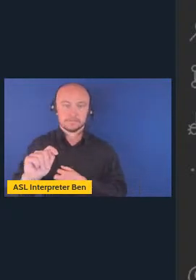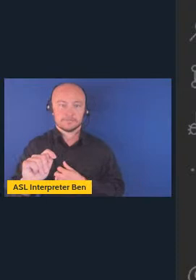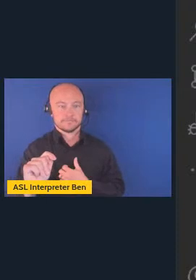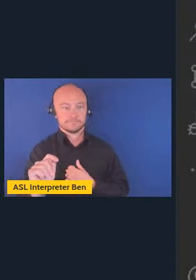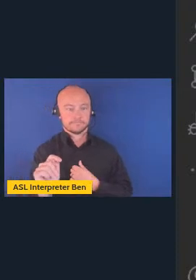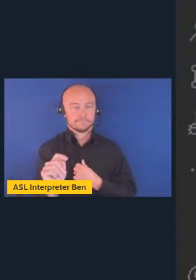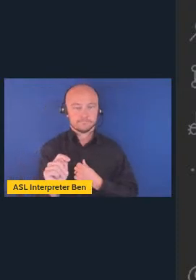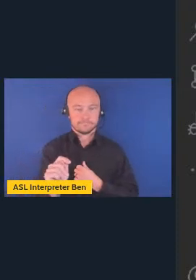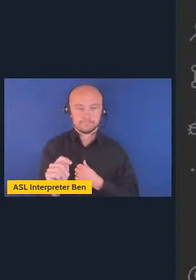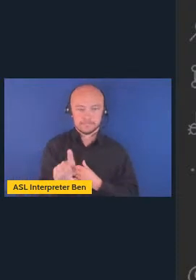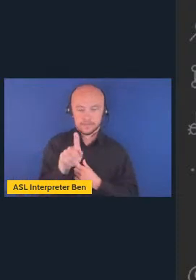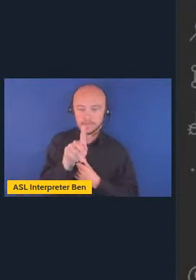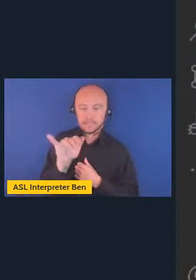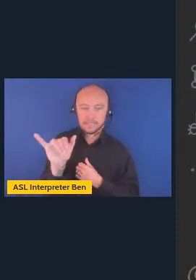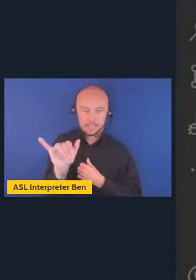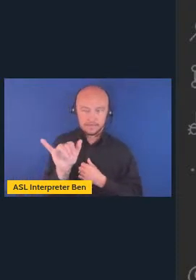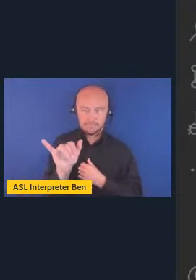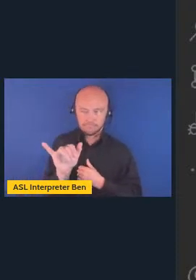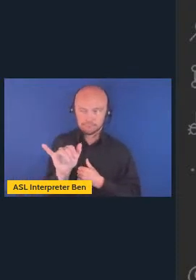I take the key,